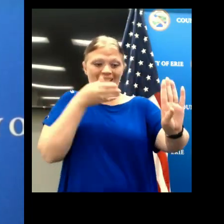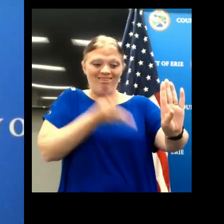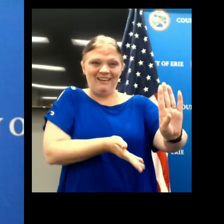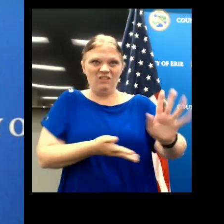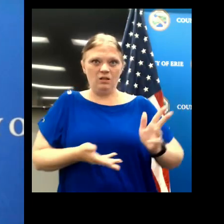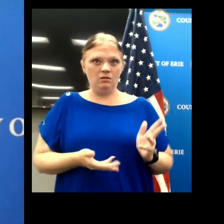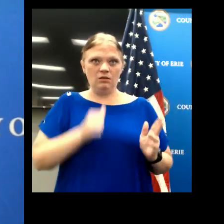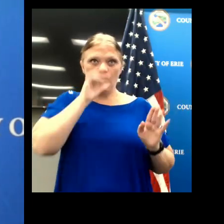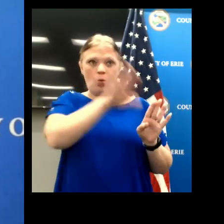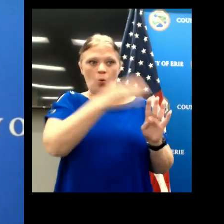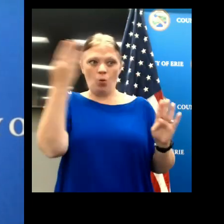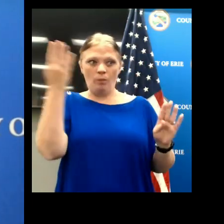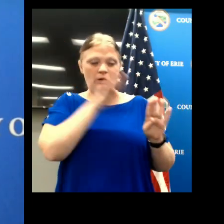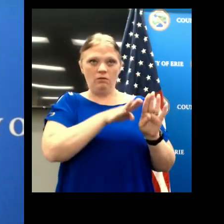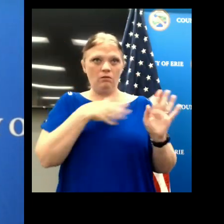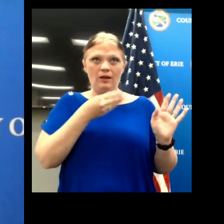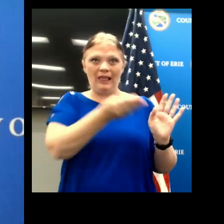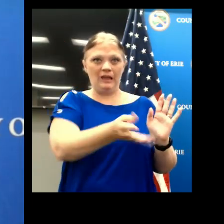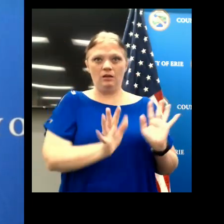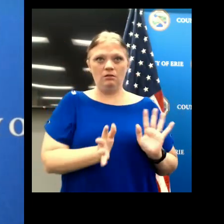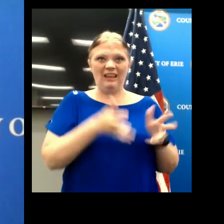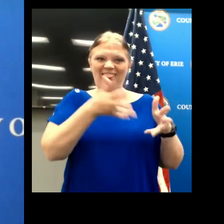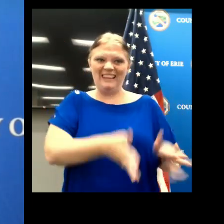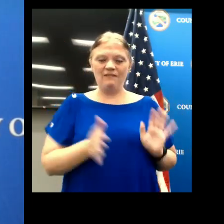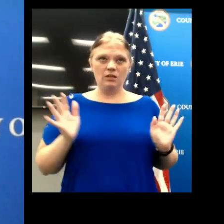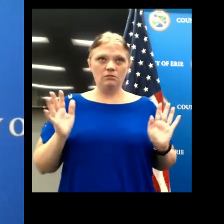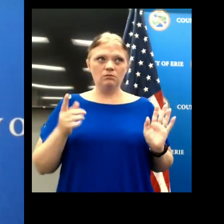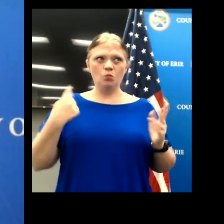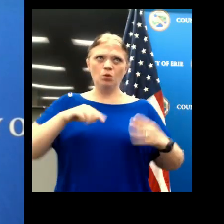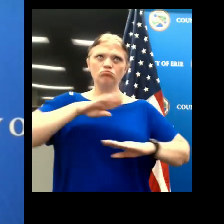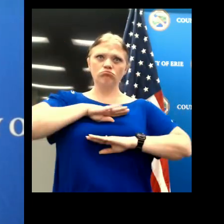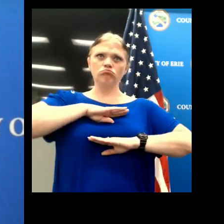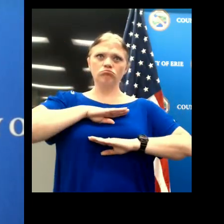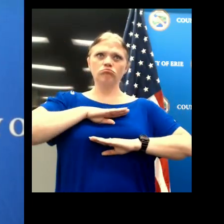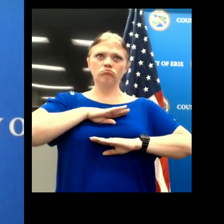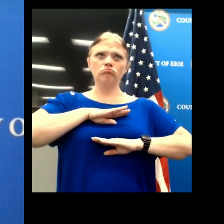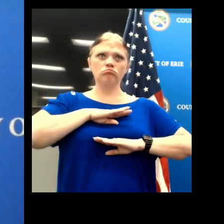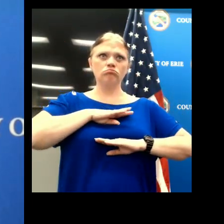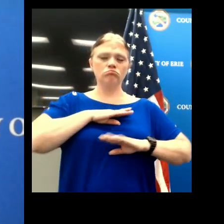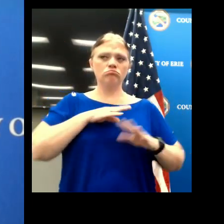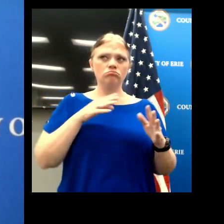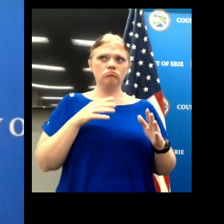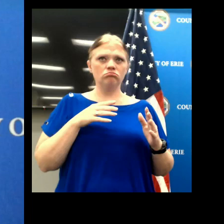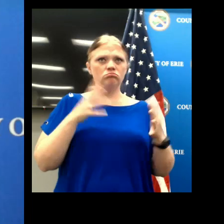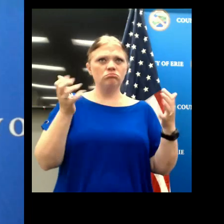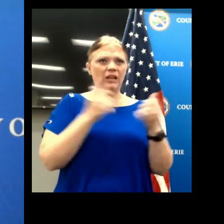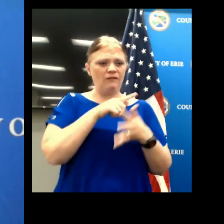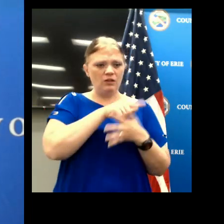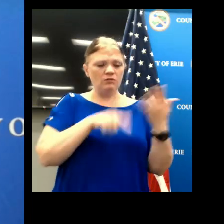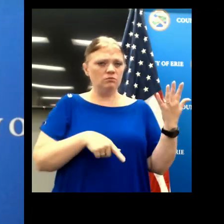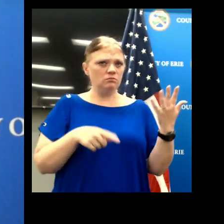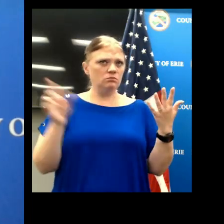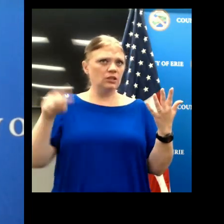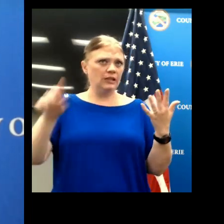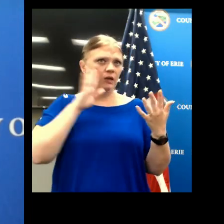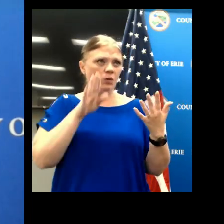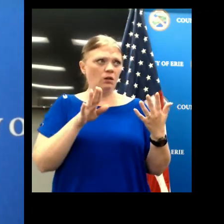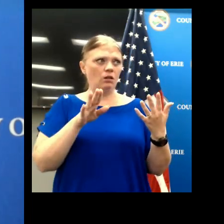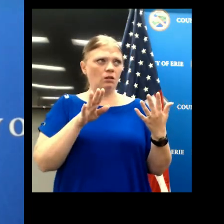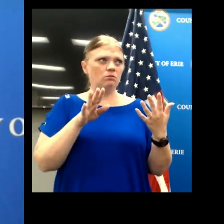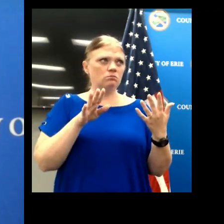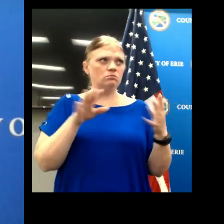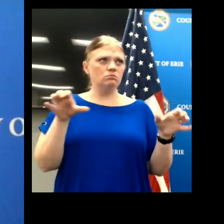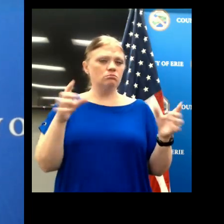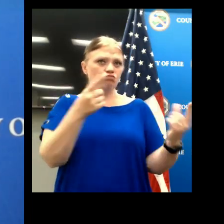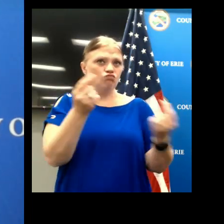that. So we feel pretty satisfied that the measures that they're taking are going to